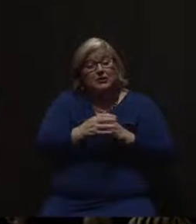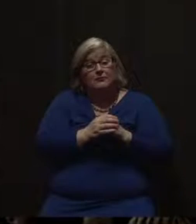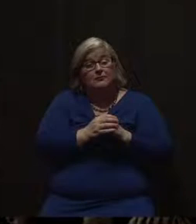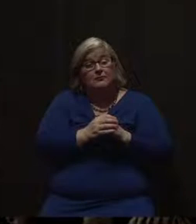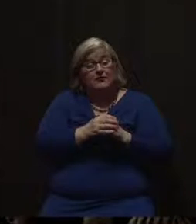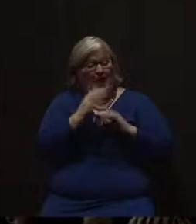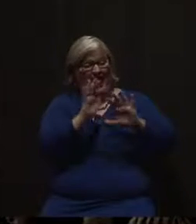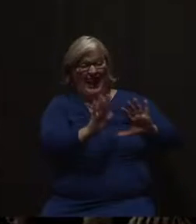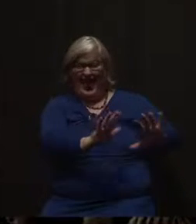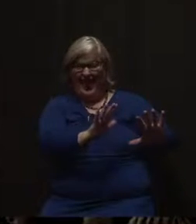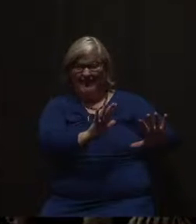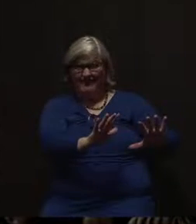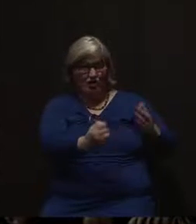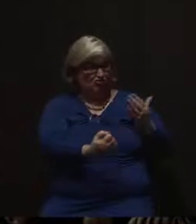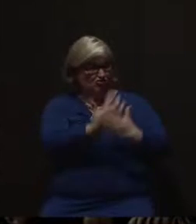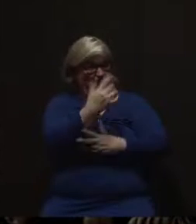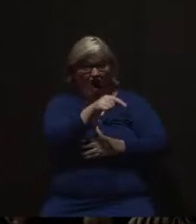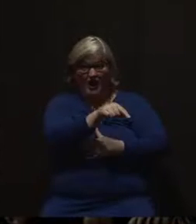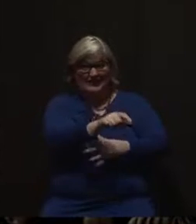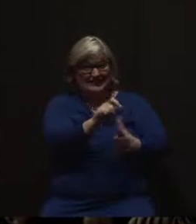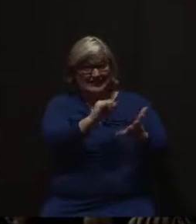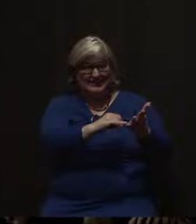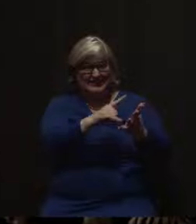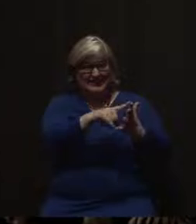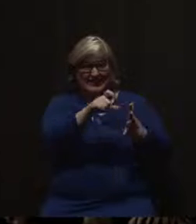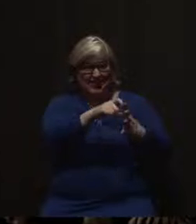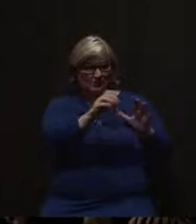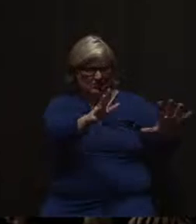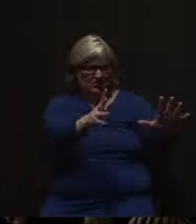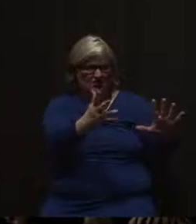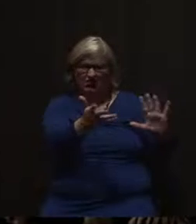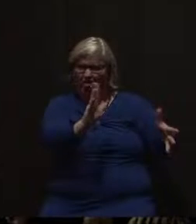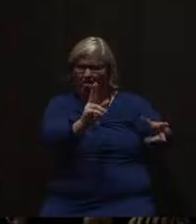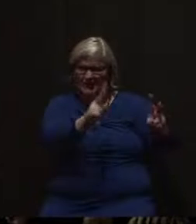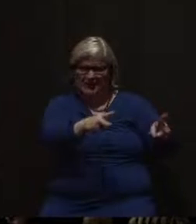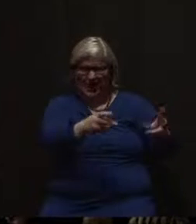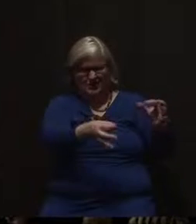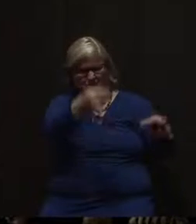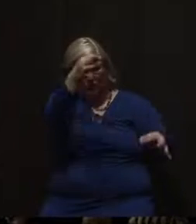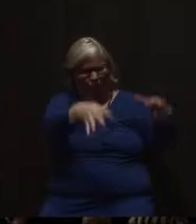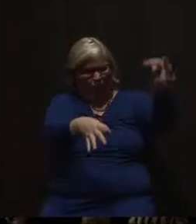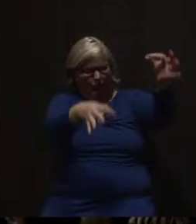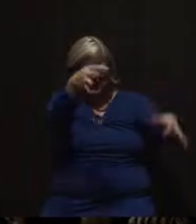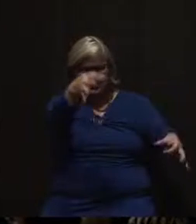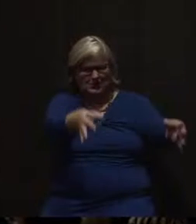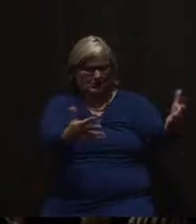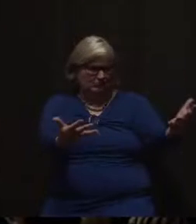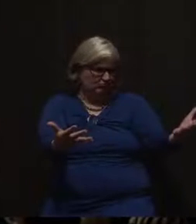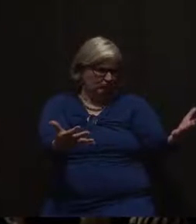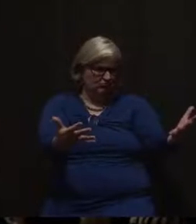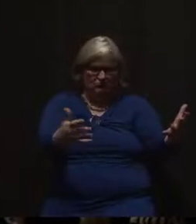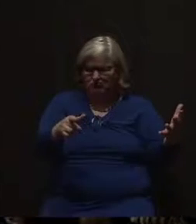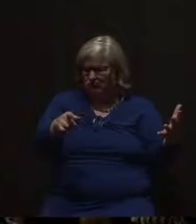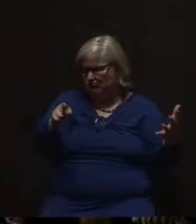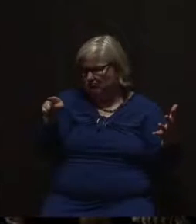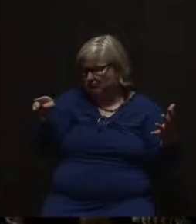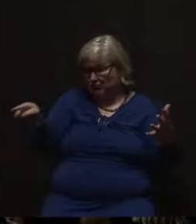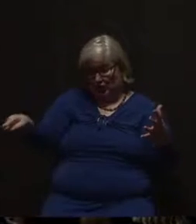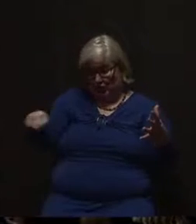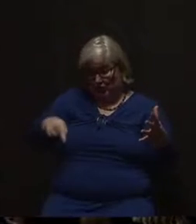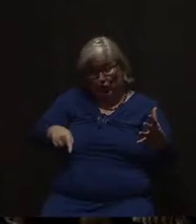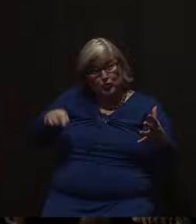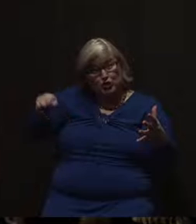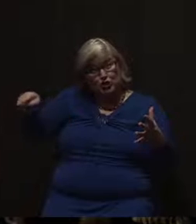was that the sweet grass on the plot that had been left alone was interspersed with dead stalks. And And while it thrived and multiplied on the other